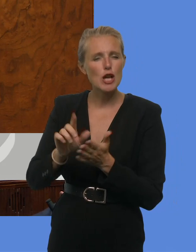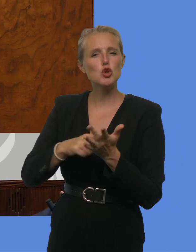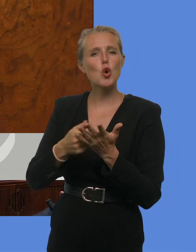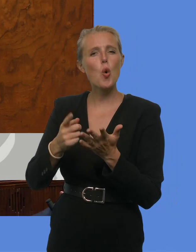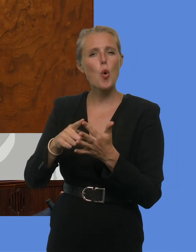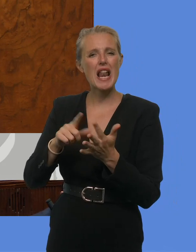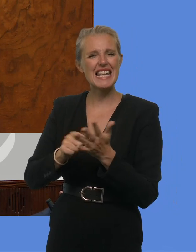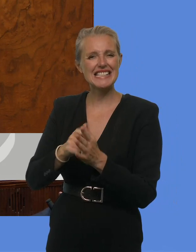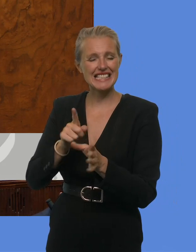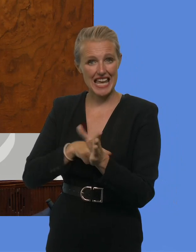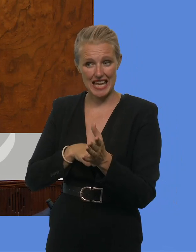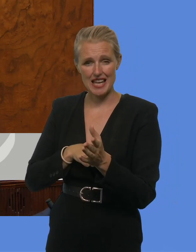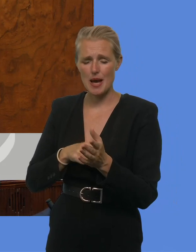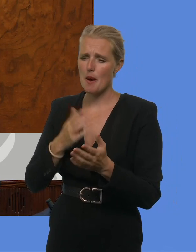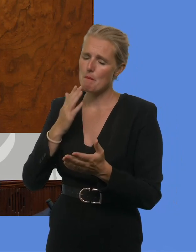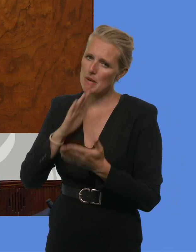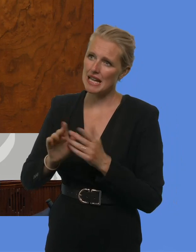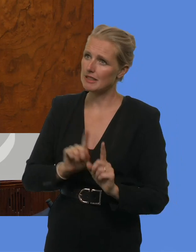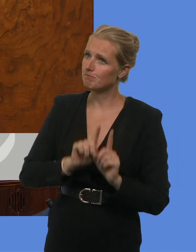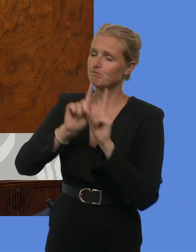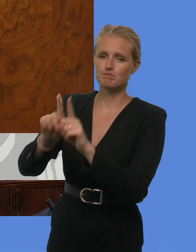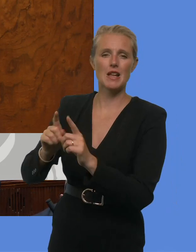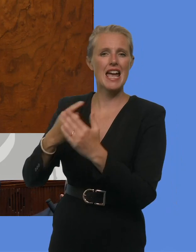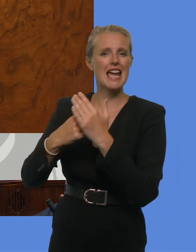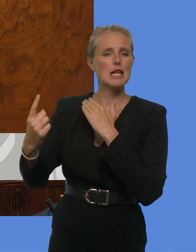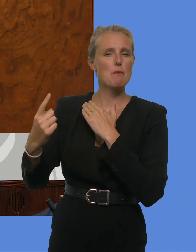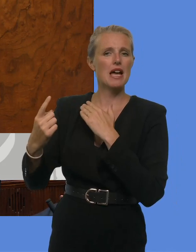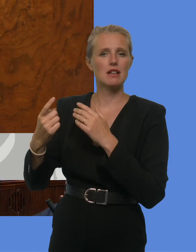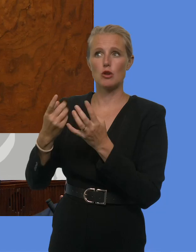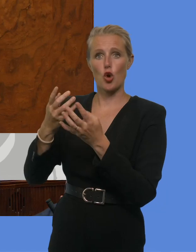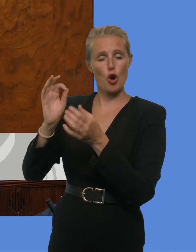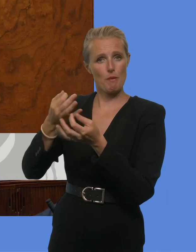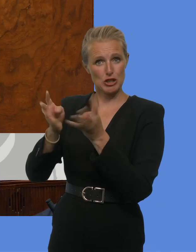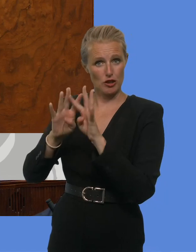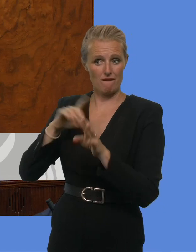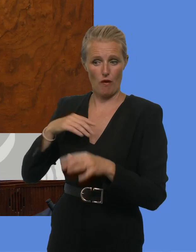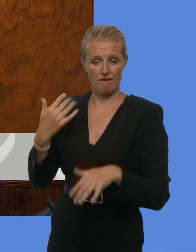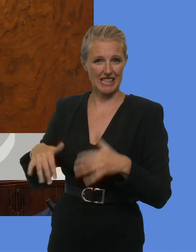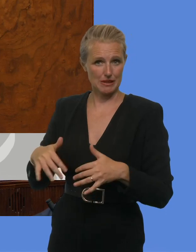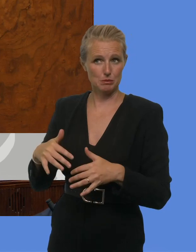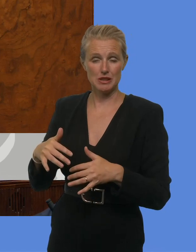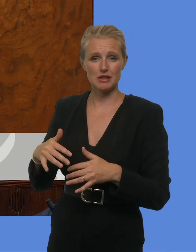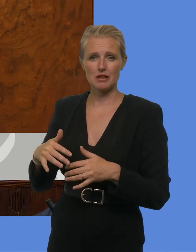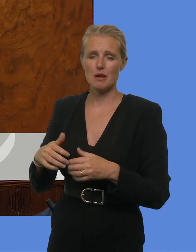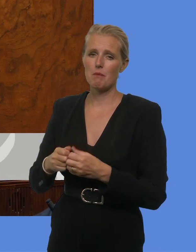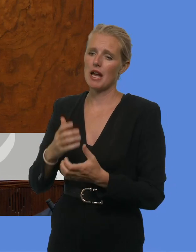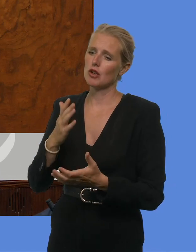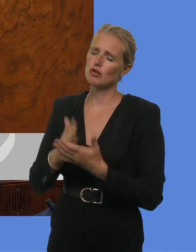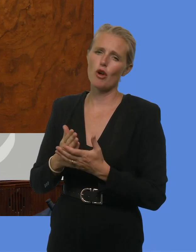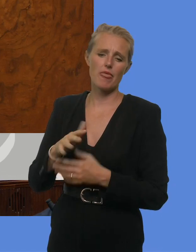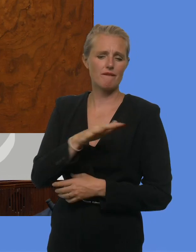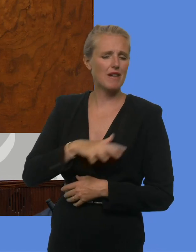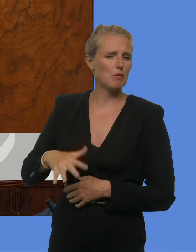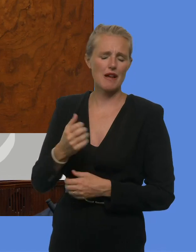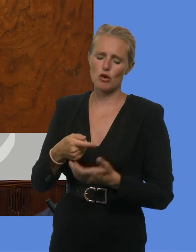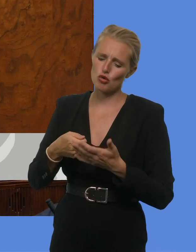Linsky, that they come forward to the Independent Commission for the location for victims' remain and allow these families to have the Christian burial of their loved